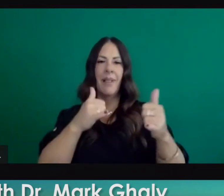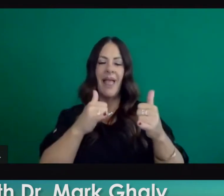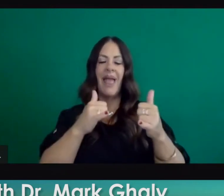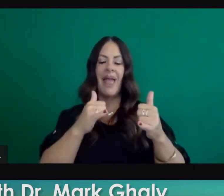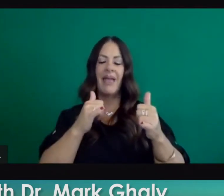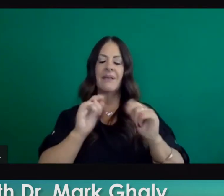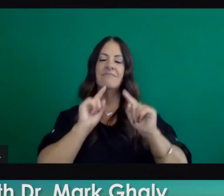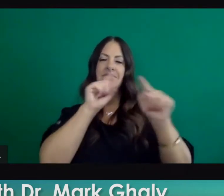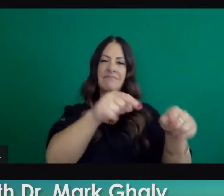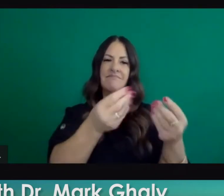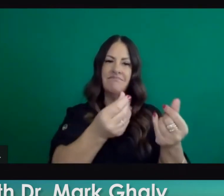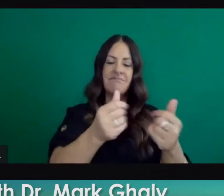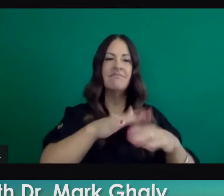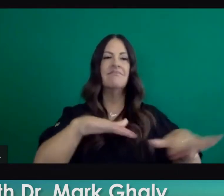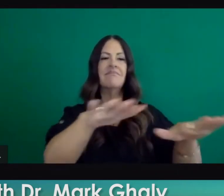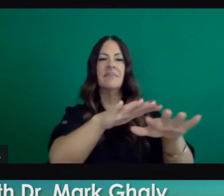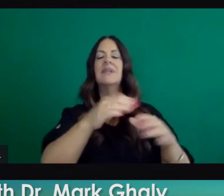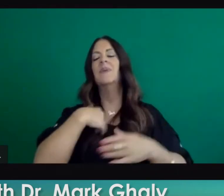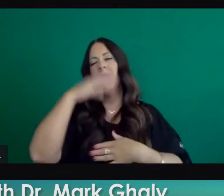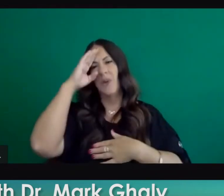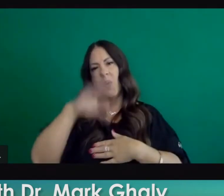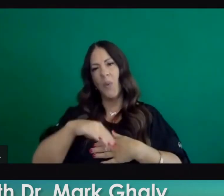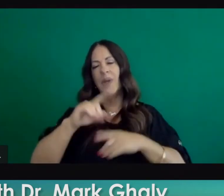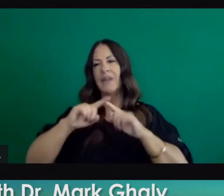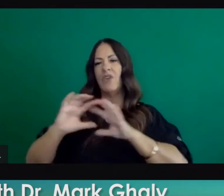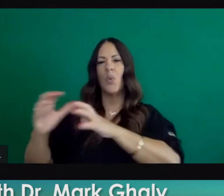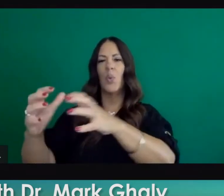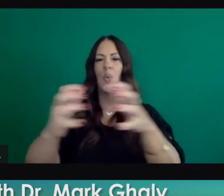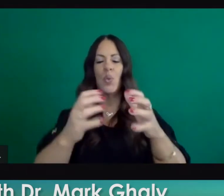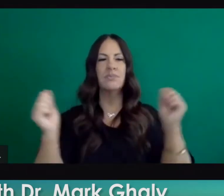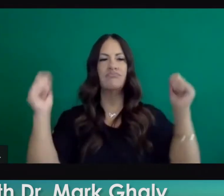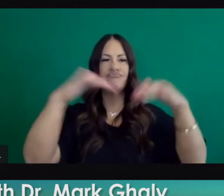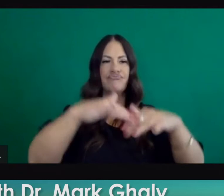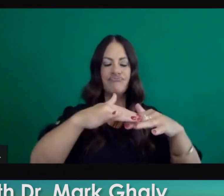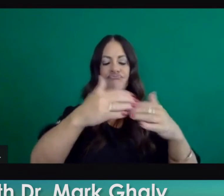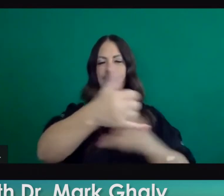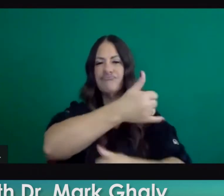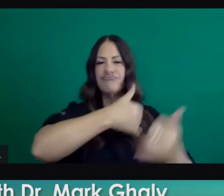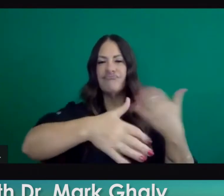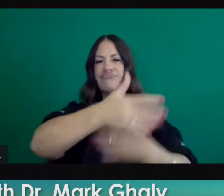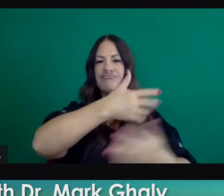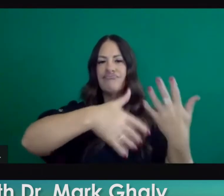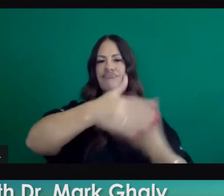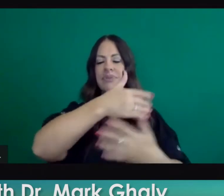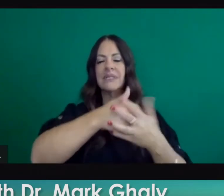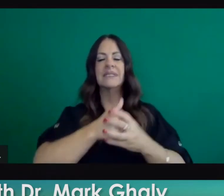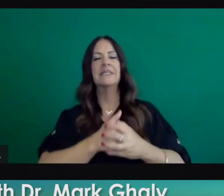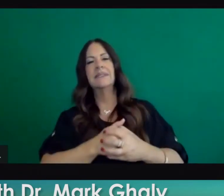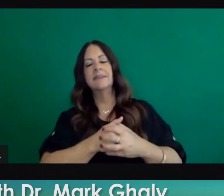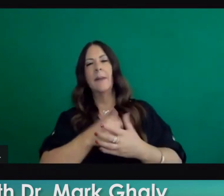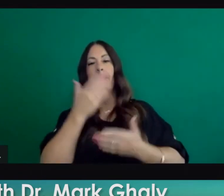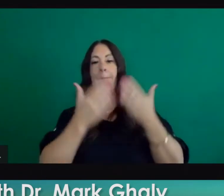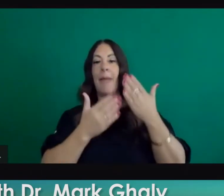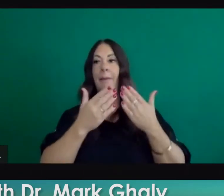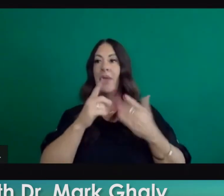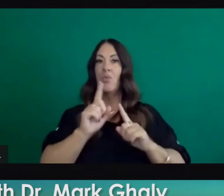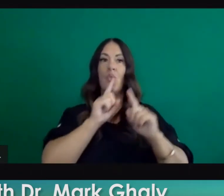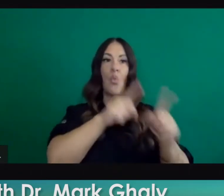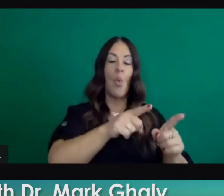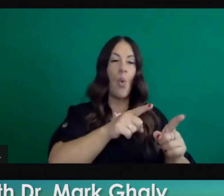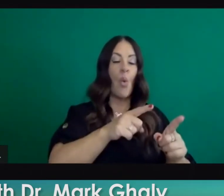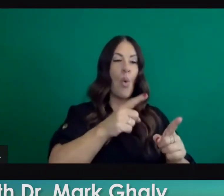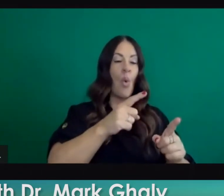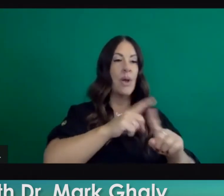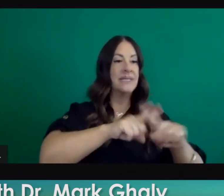lot of different households all at once. One day you may see a totally different group of young children